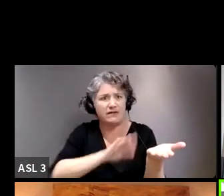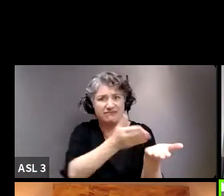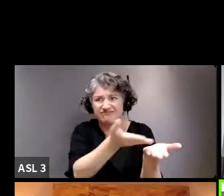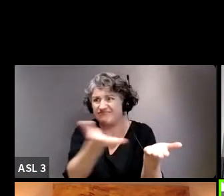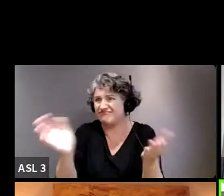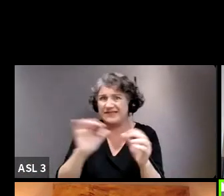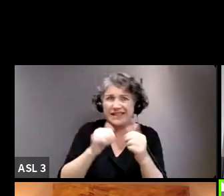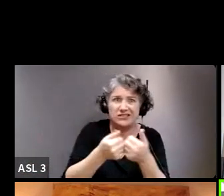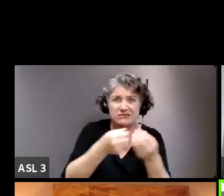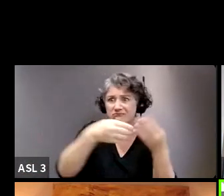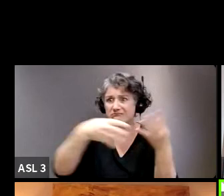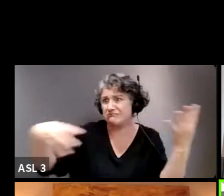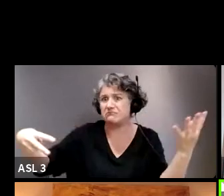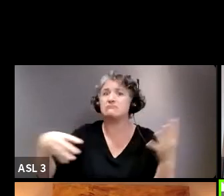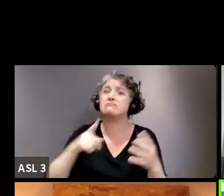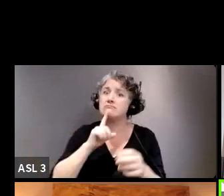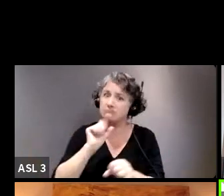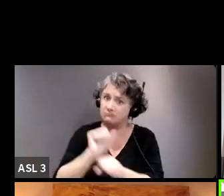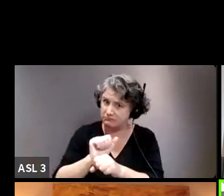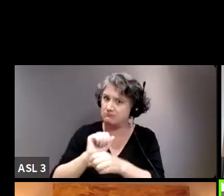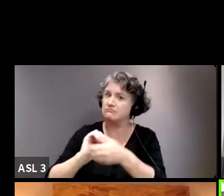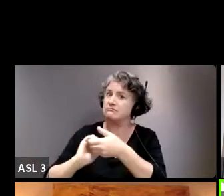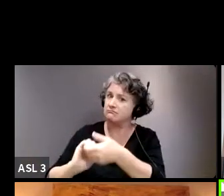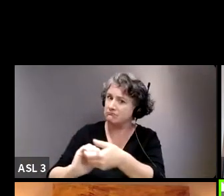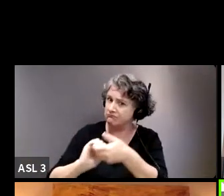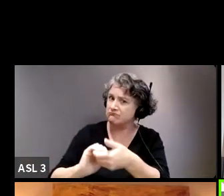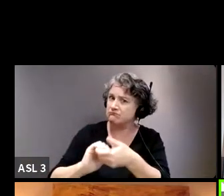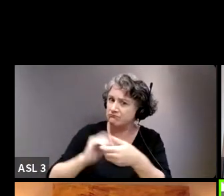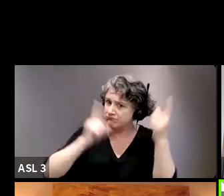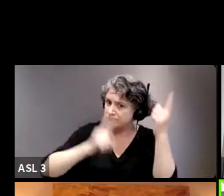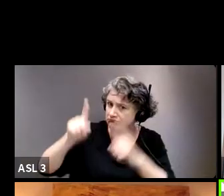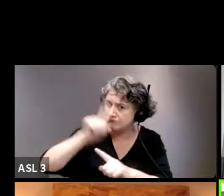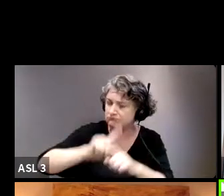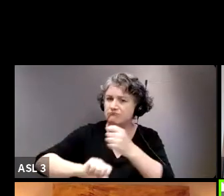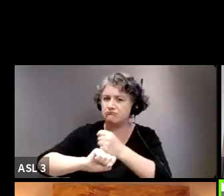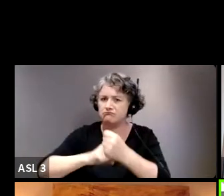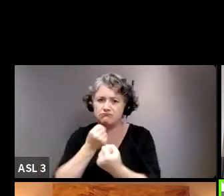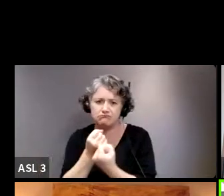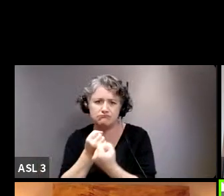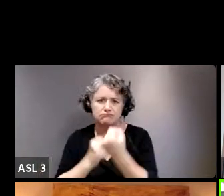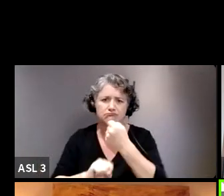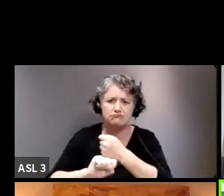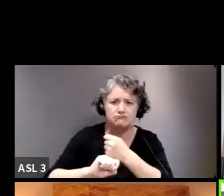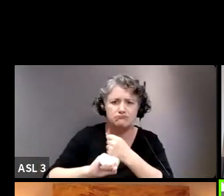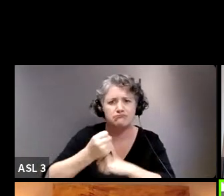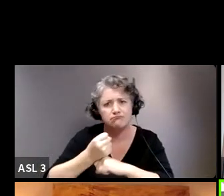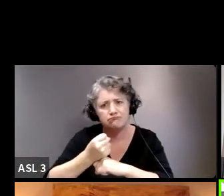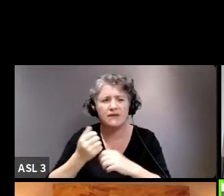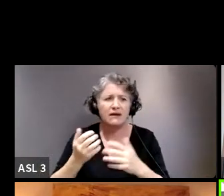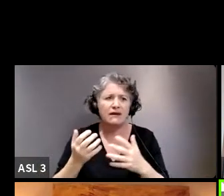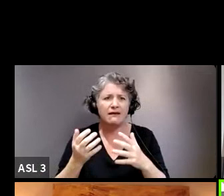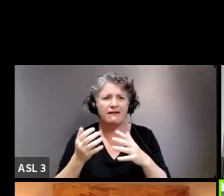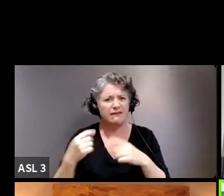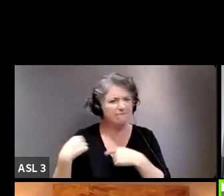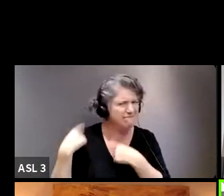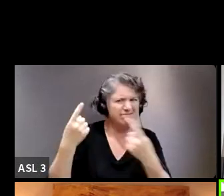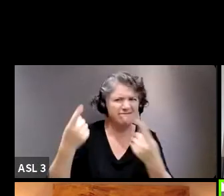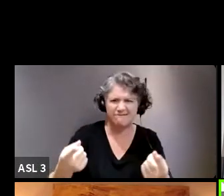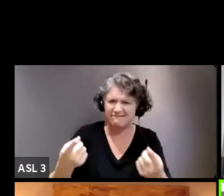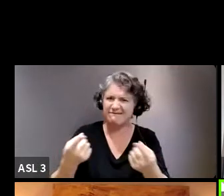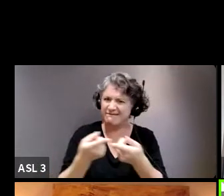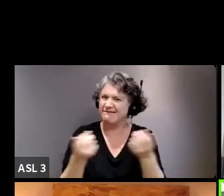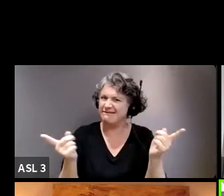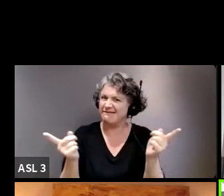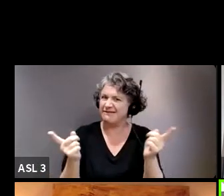agencies are working in coordination and cooperation and in some cases very strong long-standing partnerships with the auto police